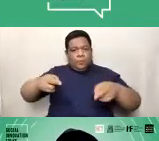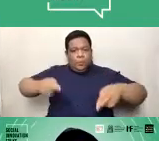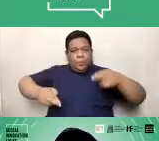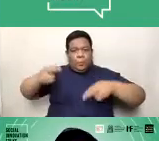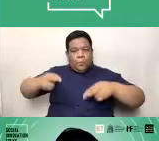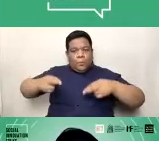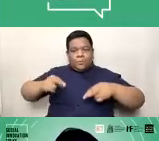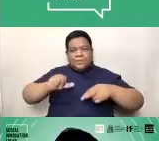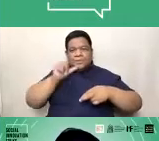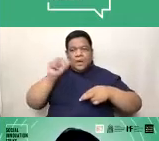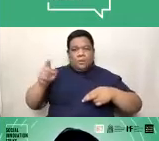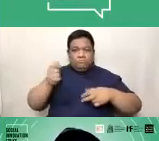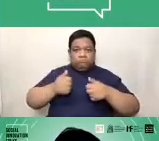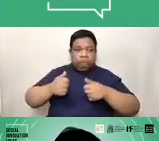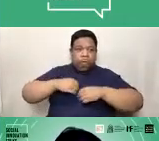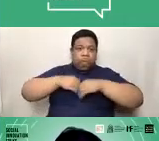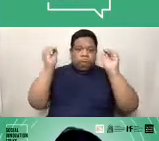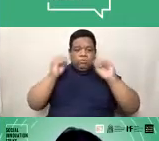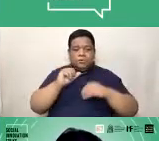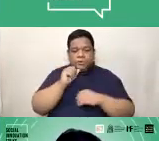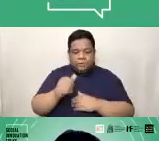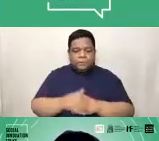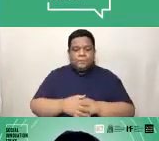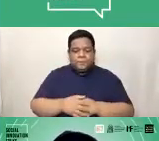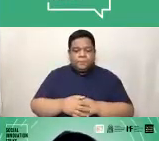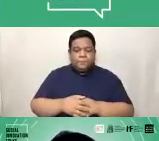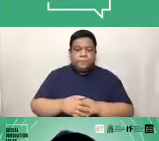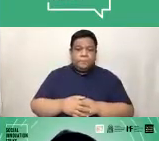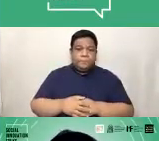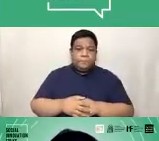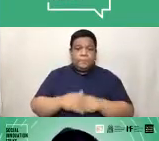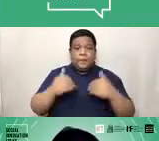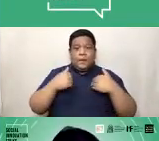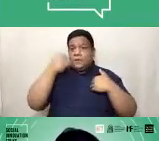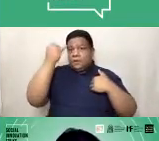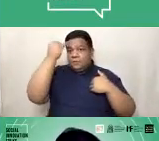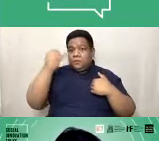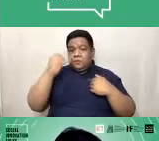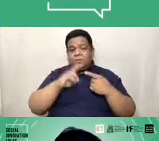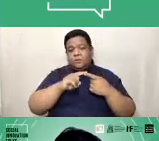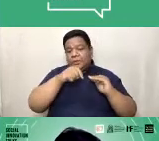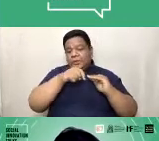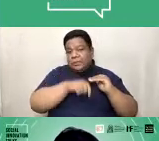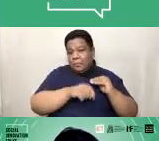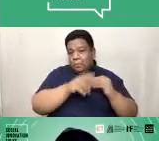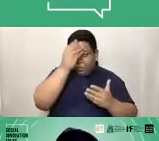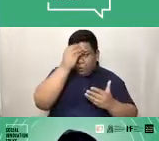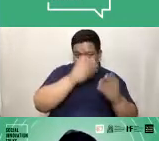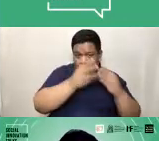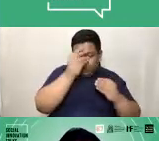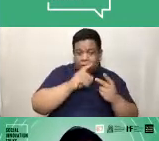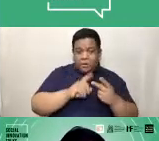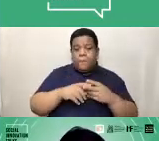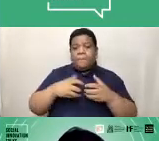as apparent. So that's what you want to appreciate. And when you introduce concepts even like deep learning and machine learning, which is forms